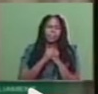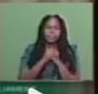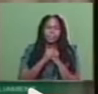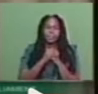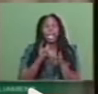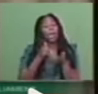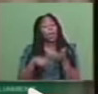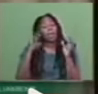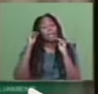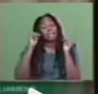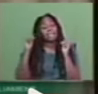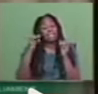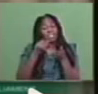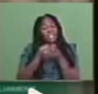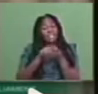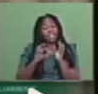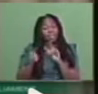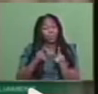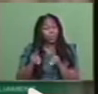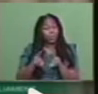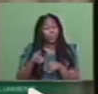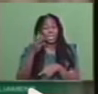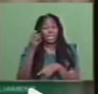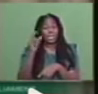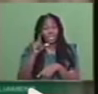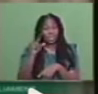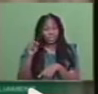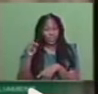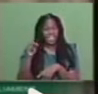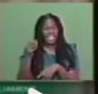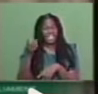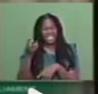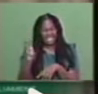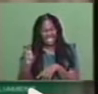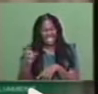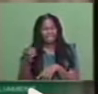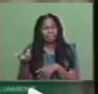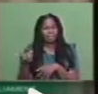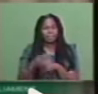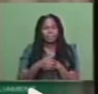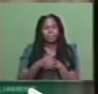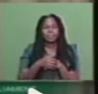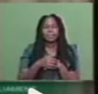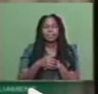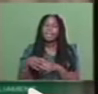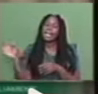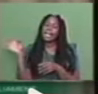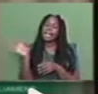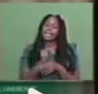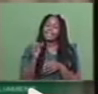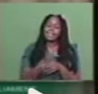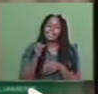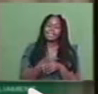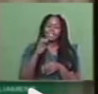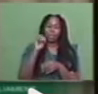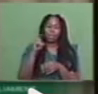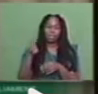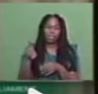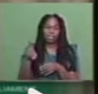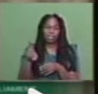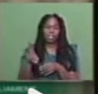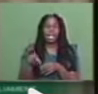that year? 2016-17, fiscal 17. The minister took from the overdraft